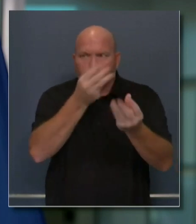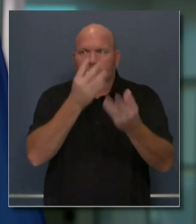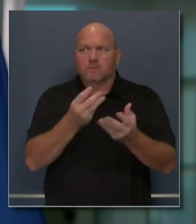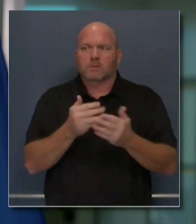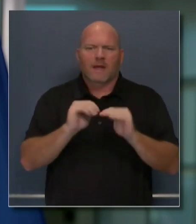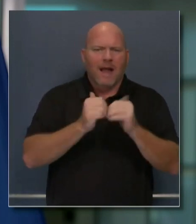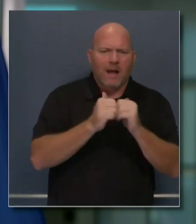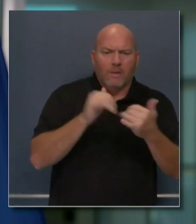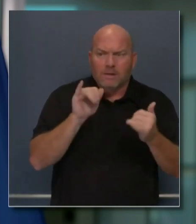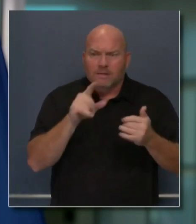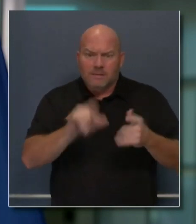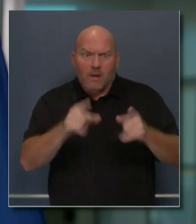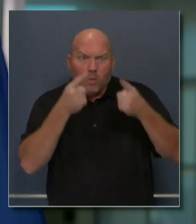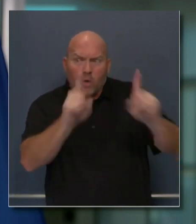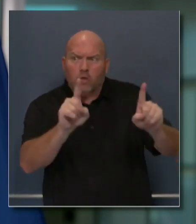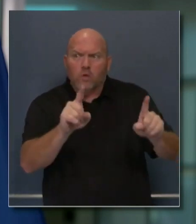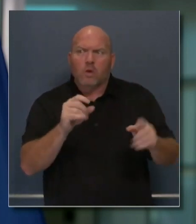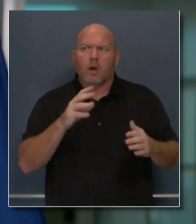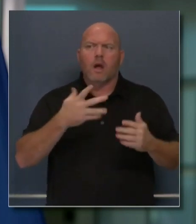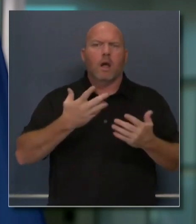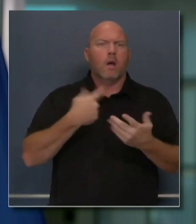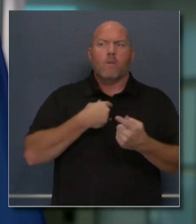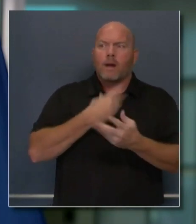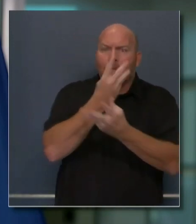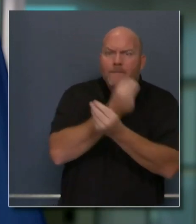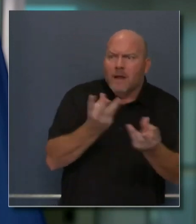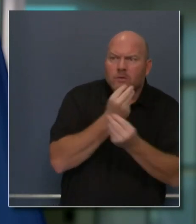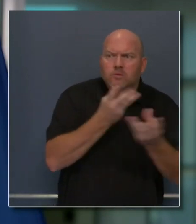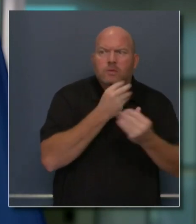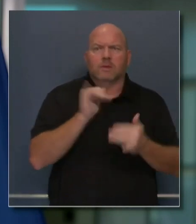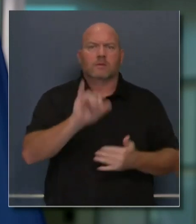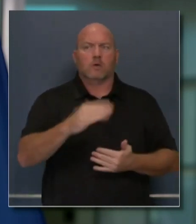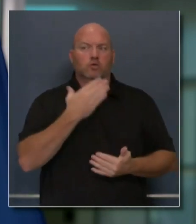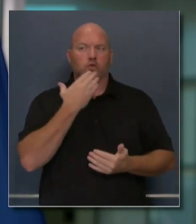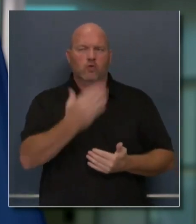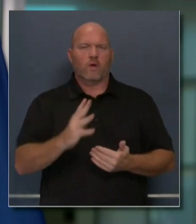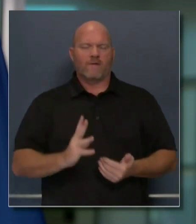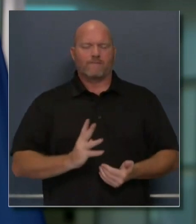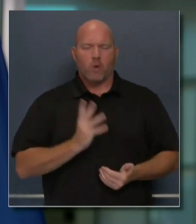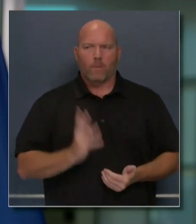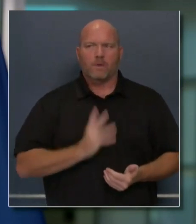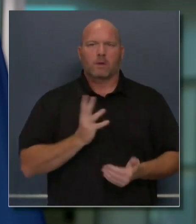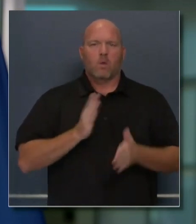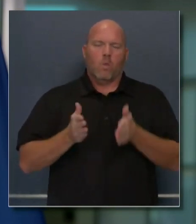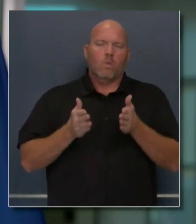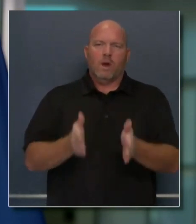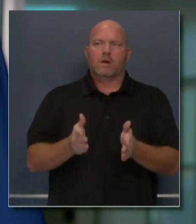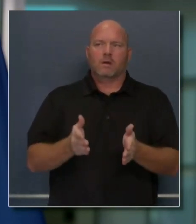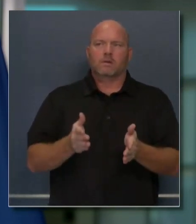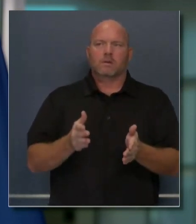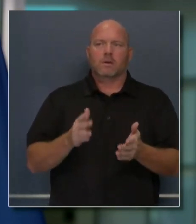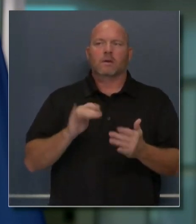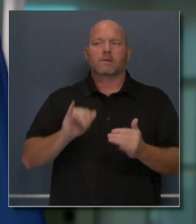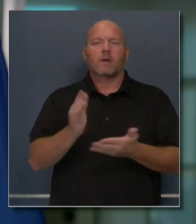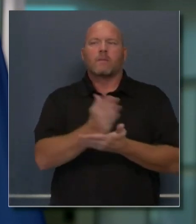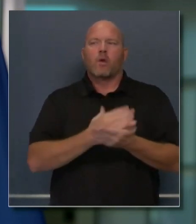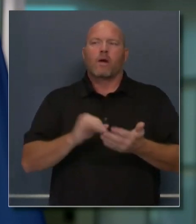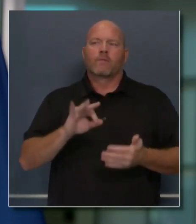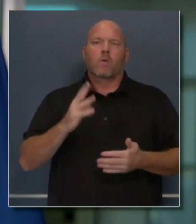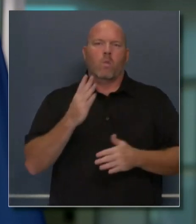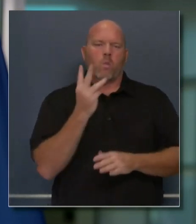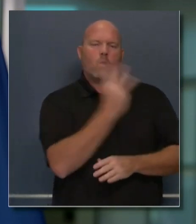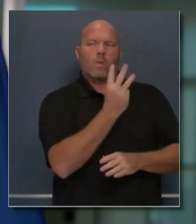as it relates to messaging. So that is also a very formal construct that we created, again, part of that Western